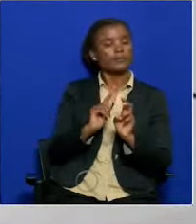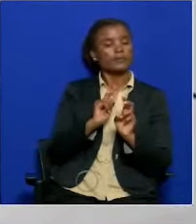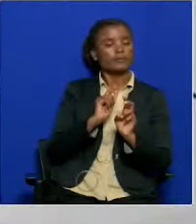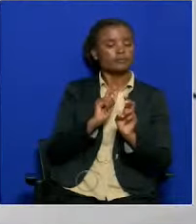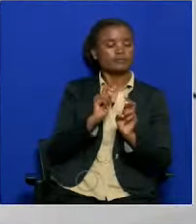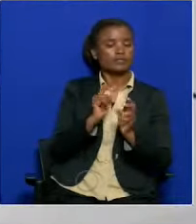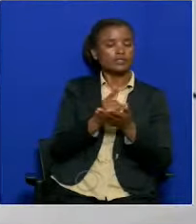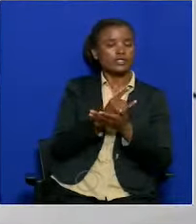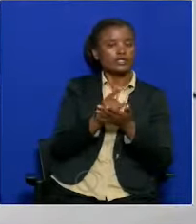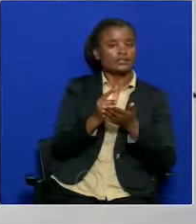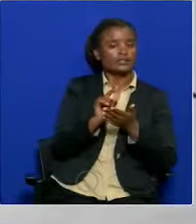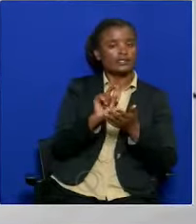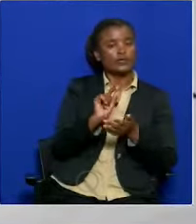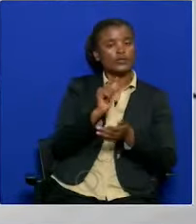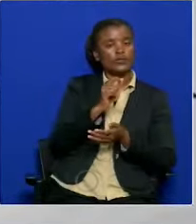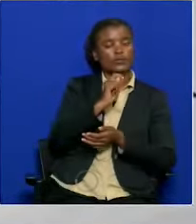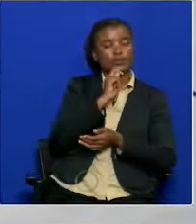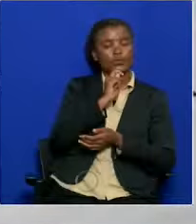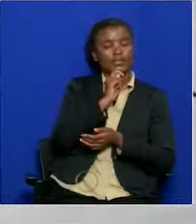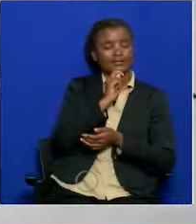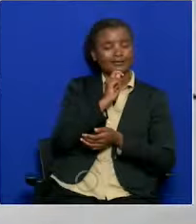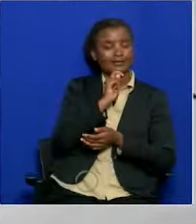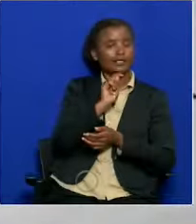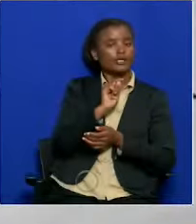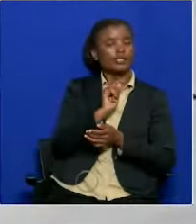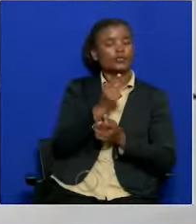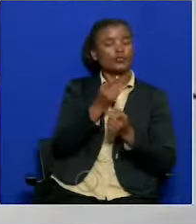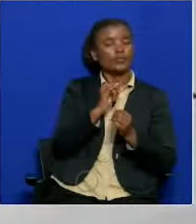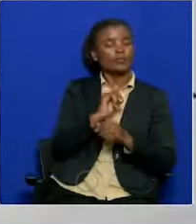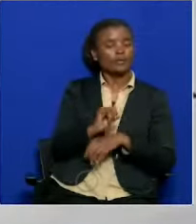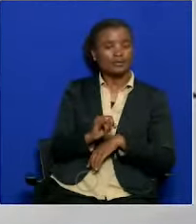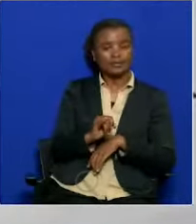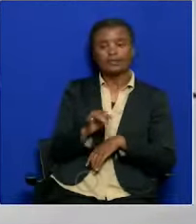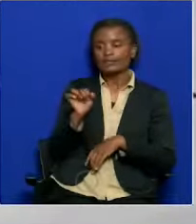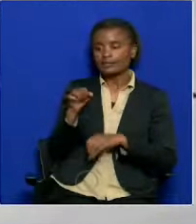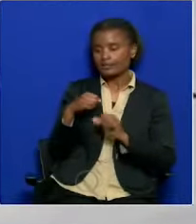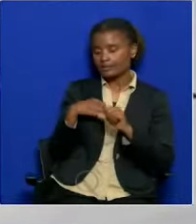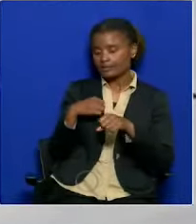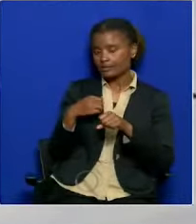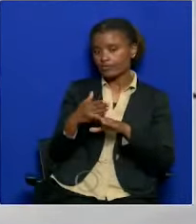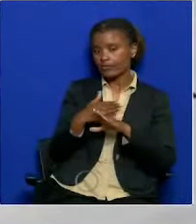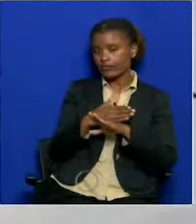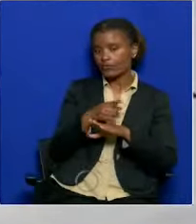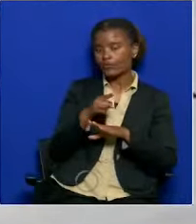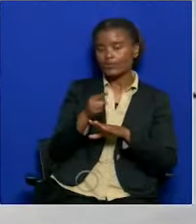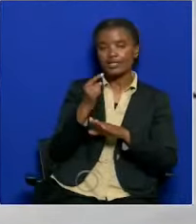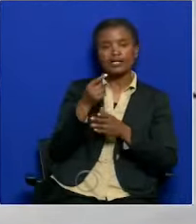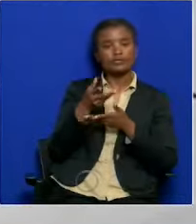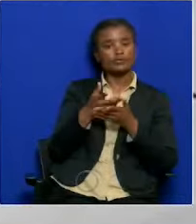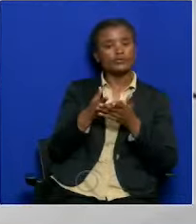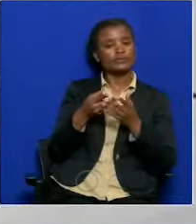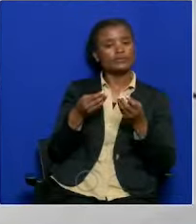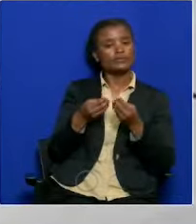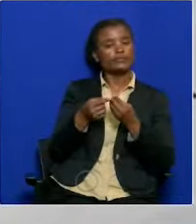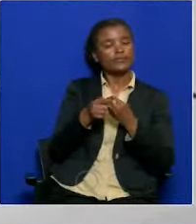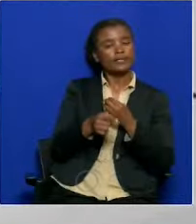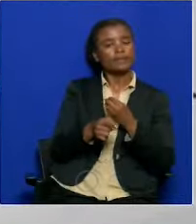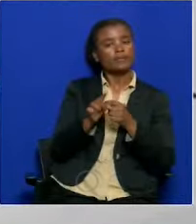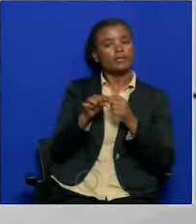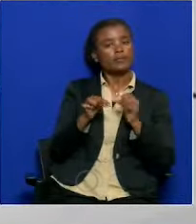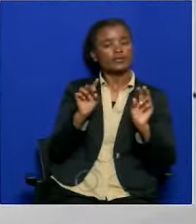Yes. but before even we come to this, I did indicate I spoken to him about it. But the issue